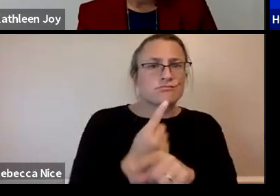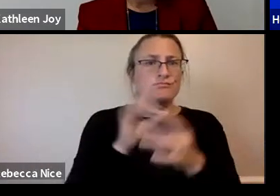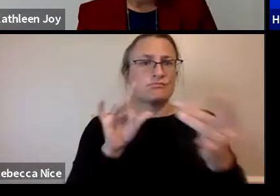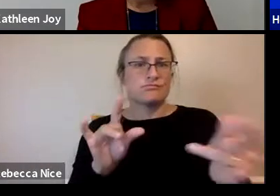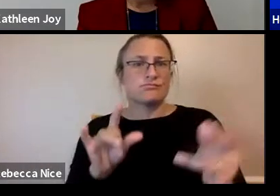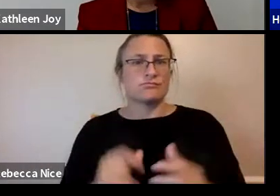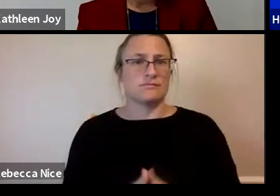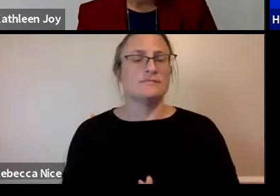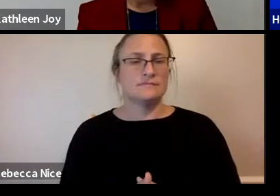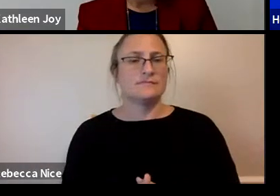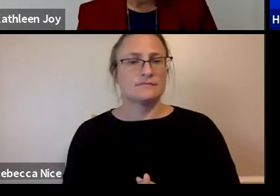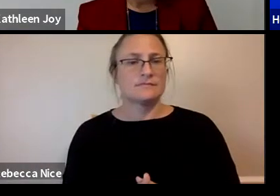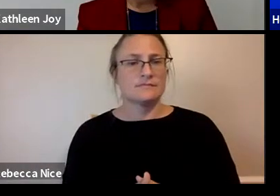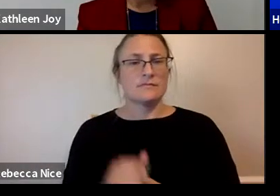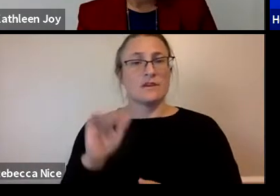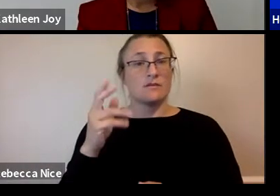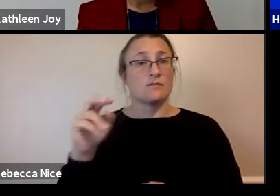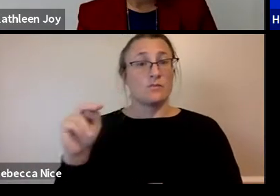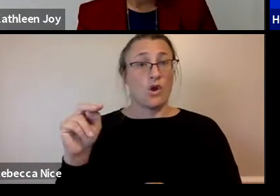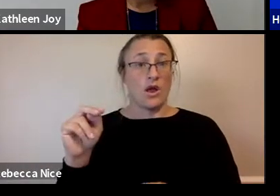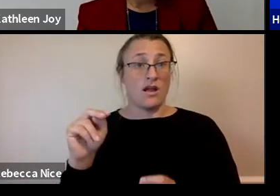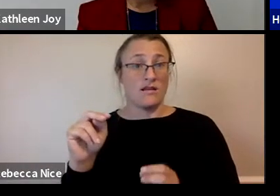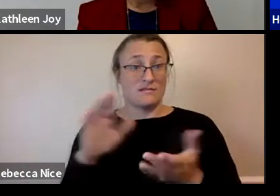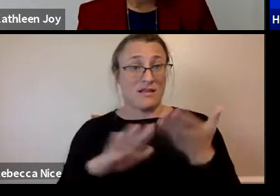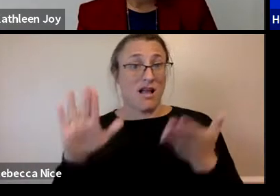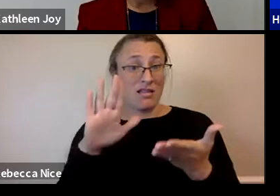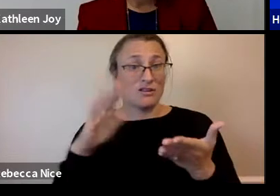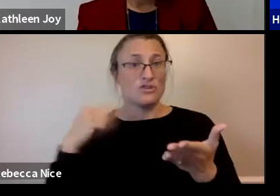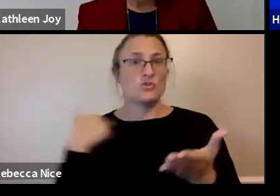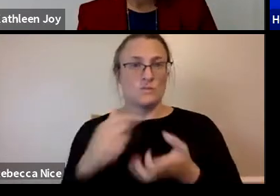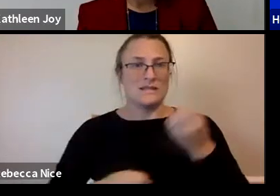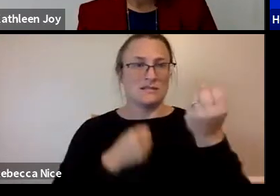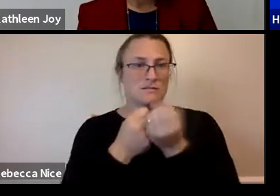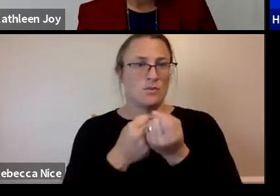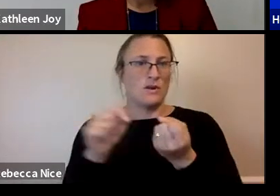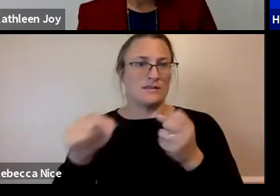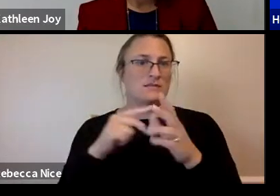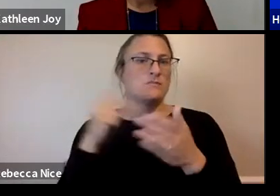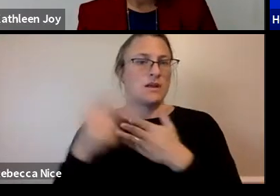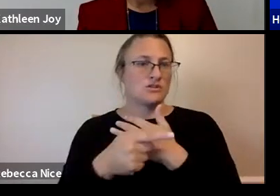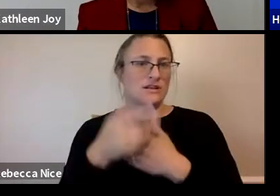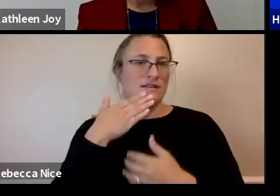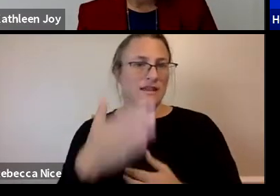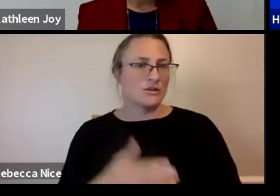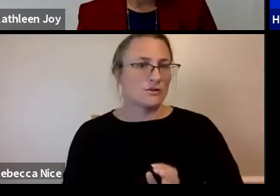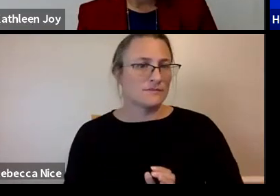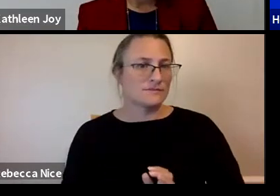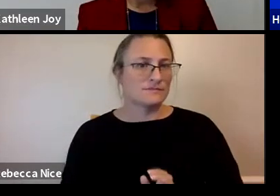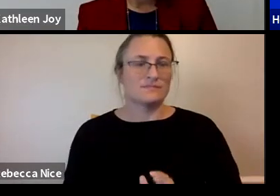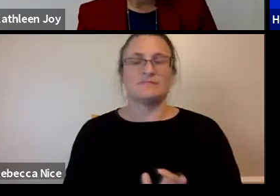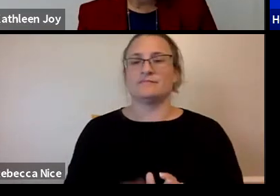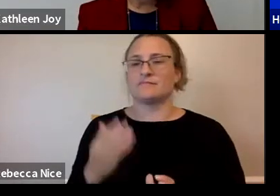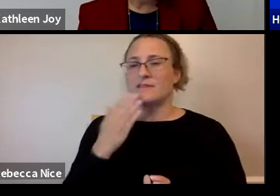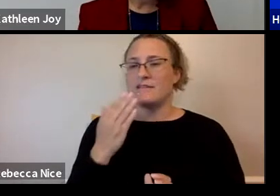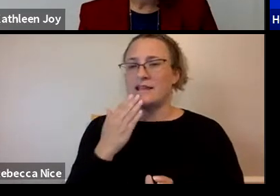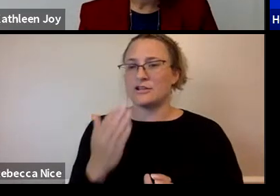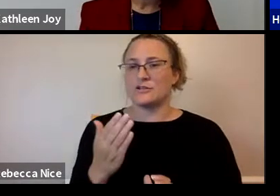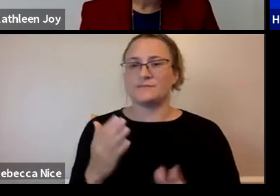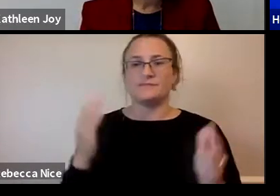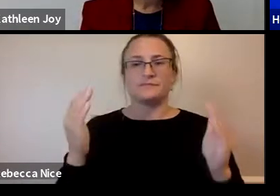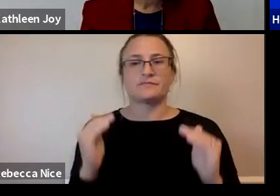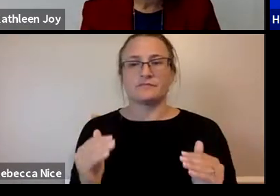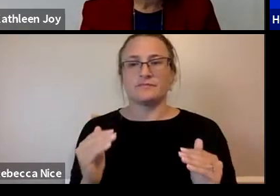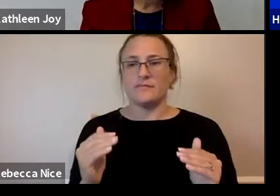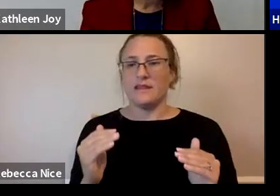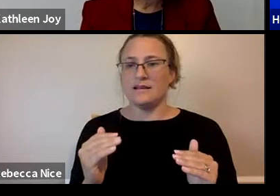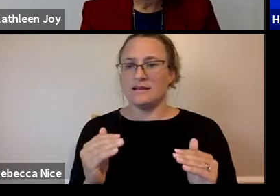airports. Vaughn College is in support of this project. Thank you. Thank you very much. The next speaker is